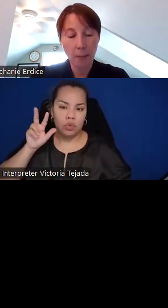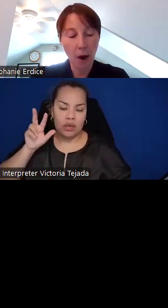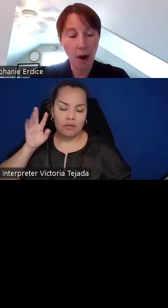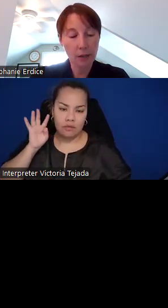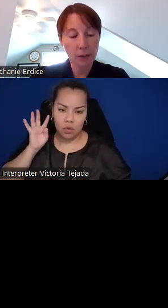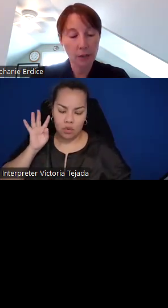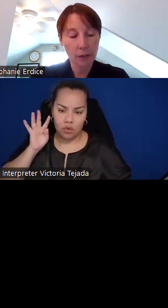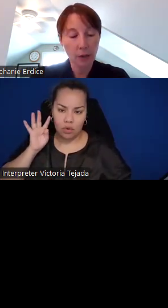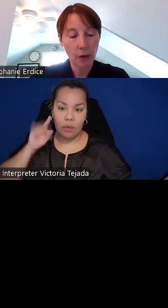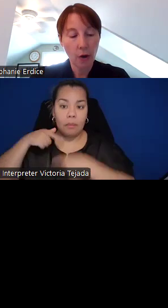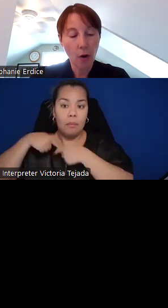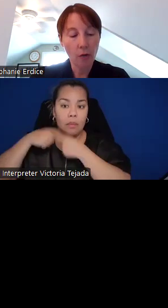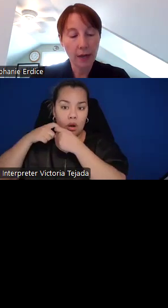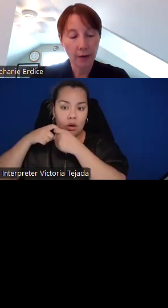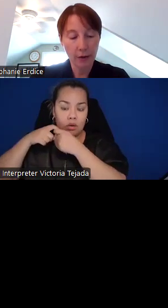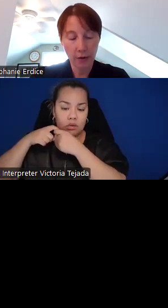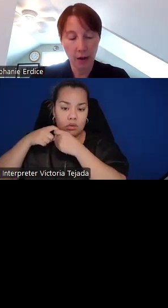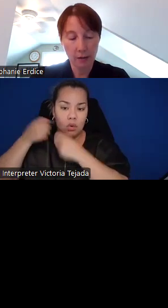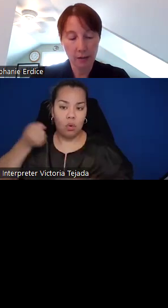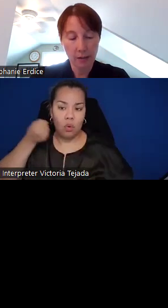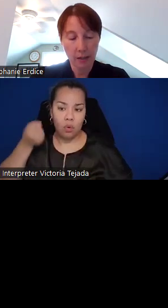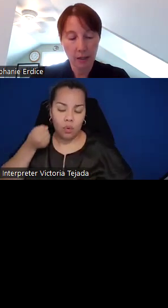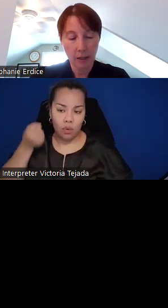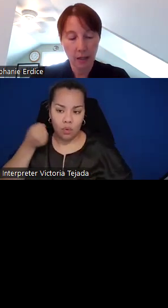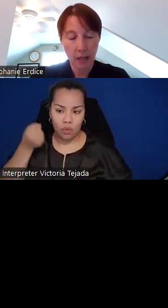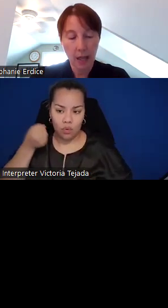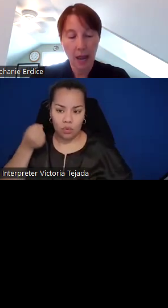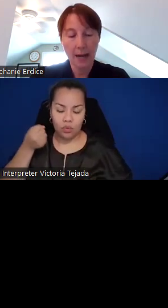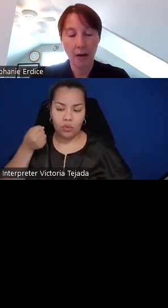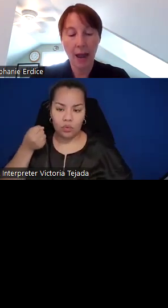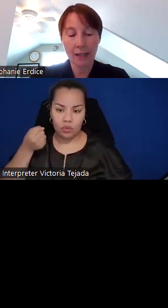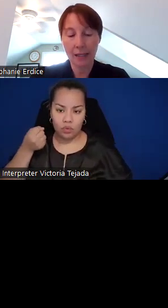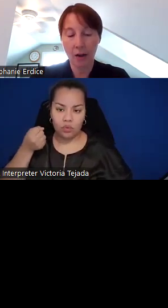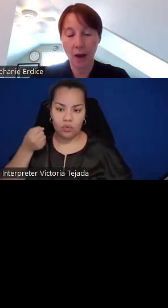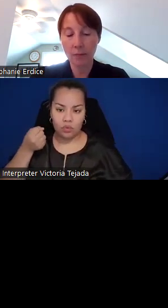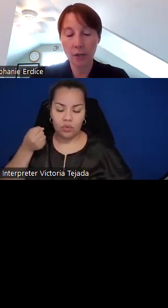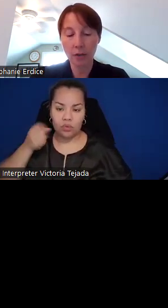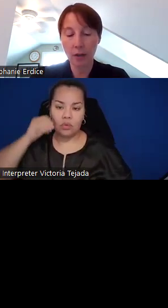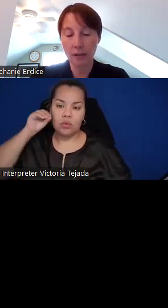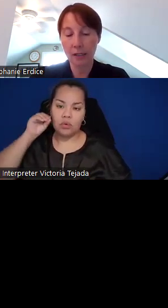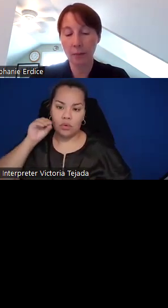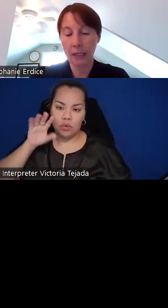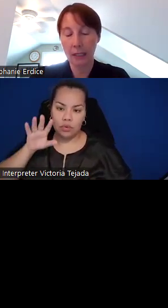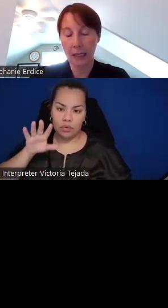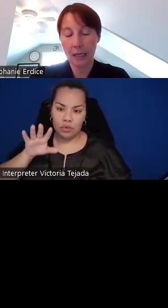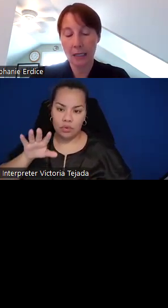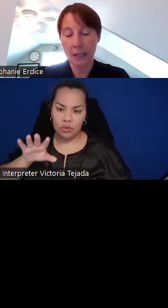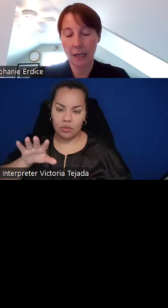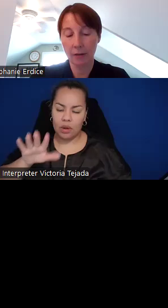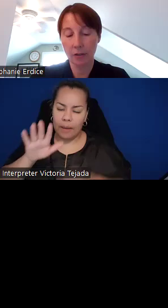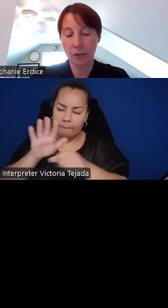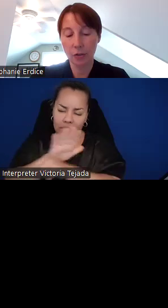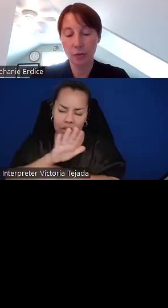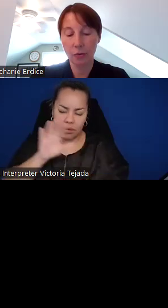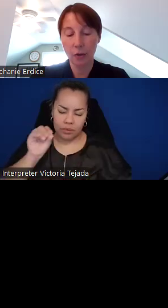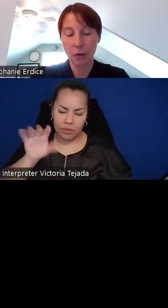4. Pause, hold the air in your lungs. And now exhale, emptying your lungs completely to